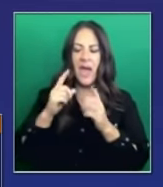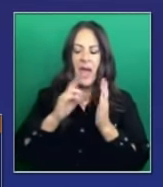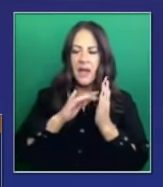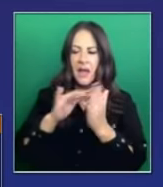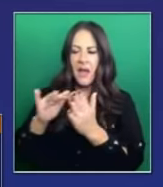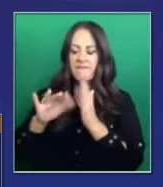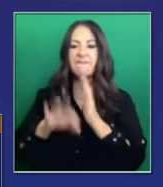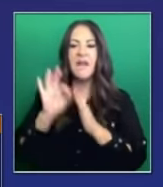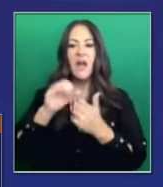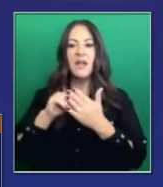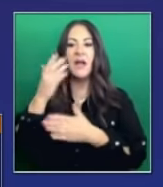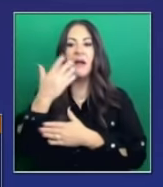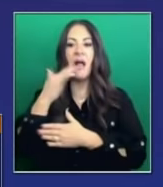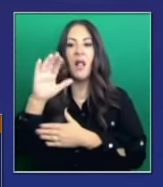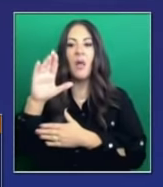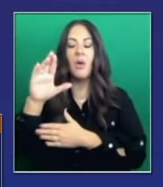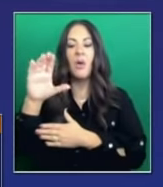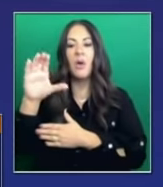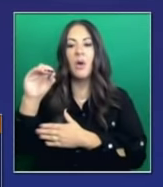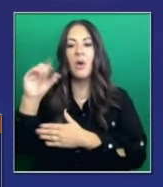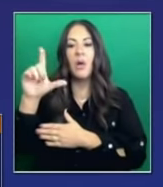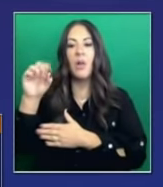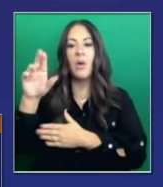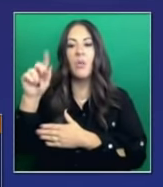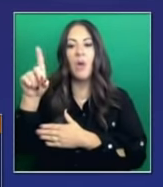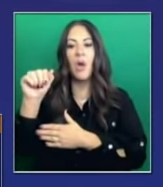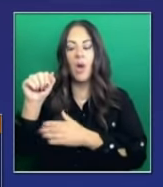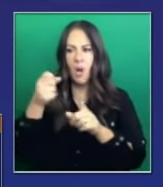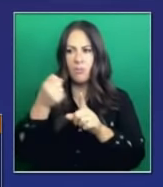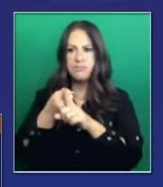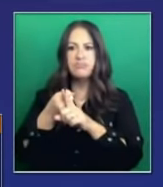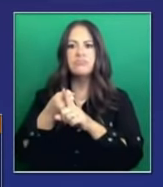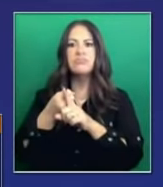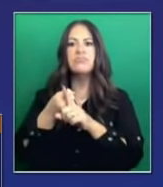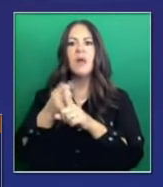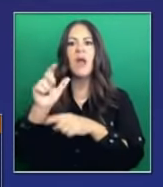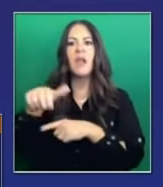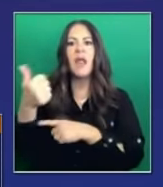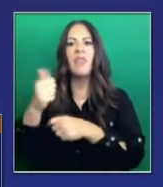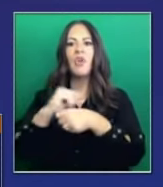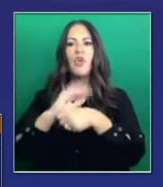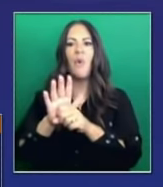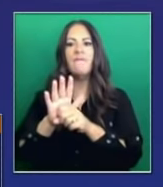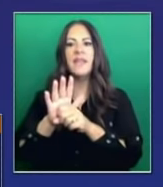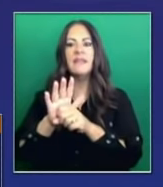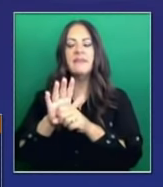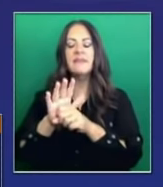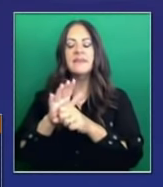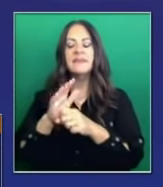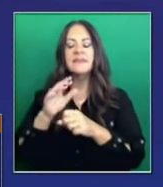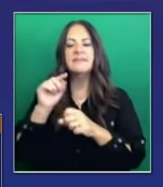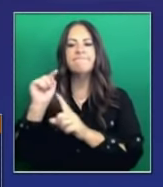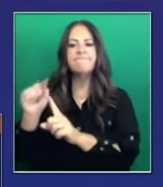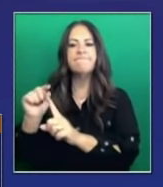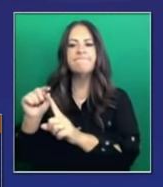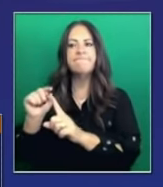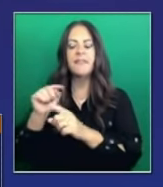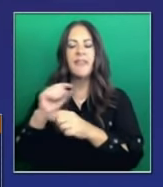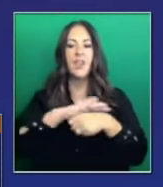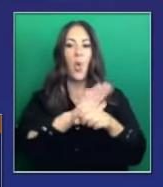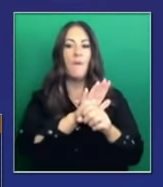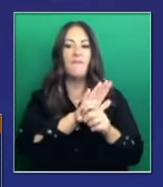I speak at this moment, and this could change in an hour or two, we do not have any evidence of this strain yet here in